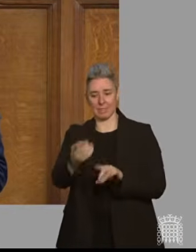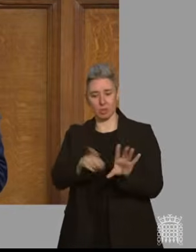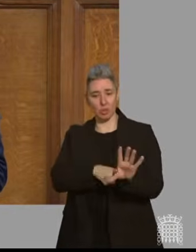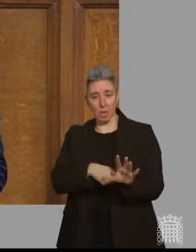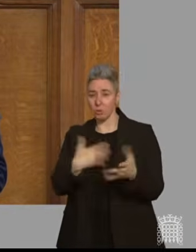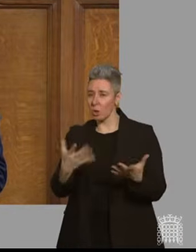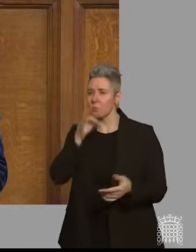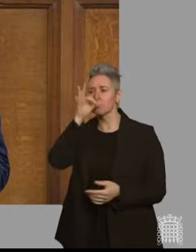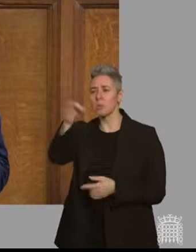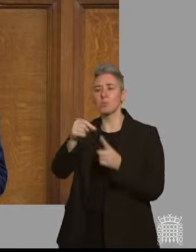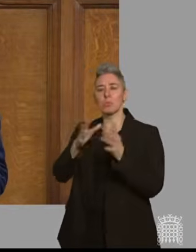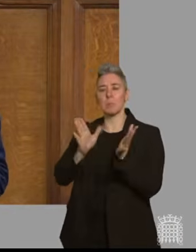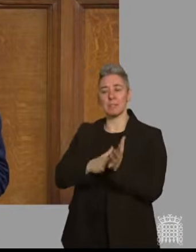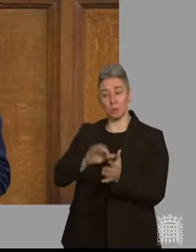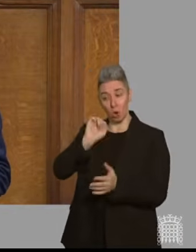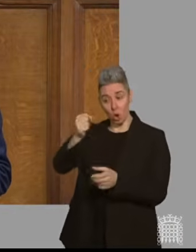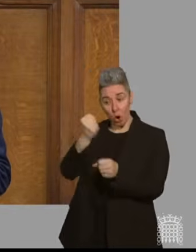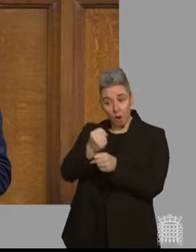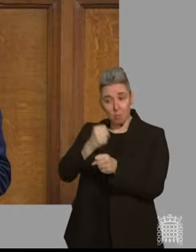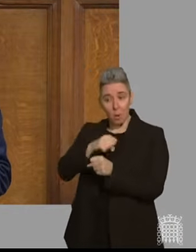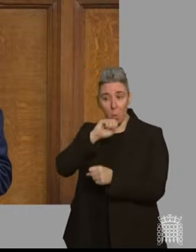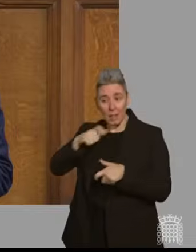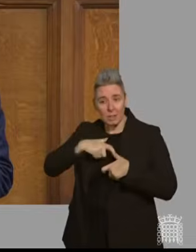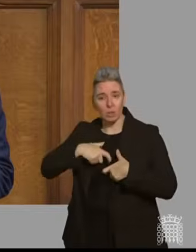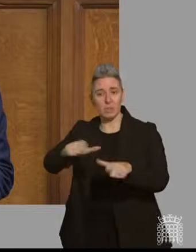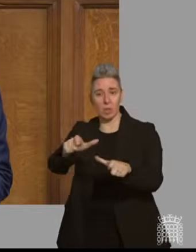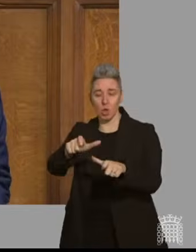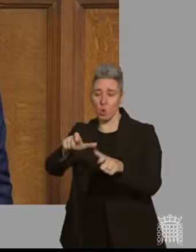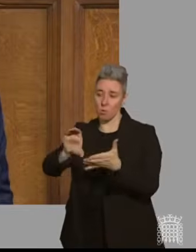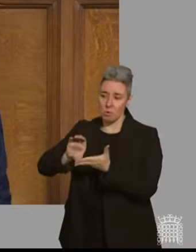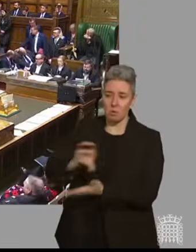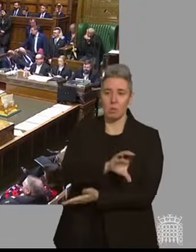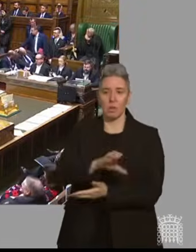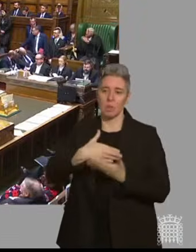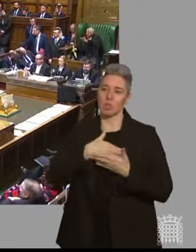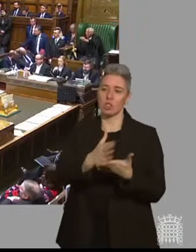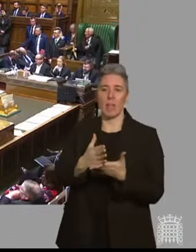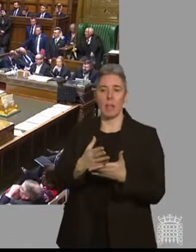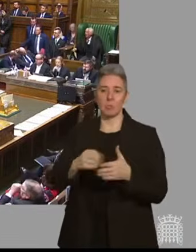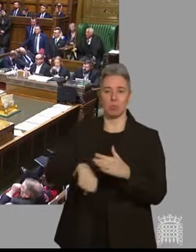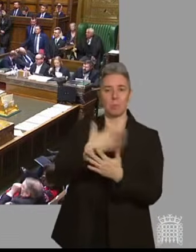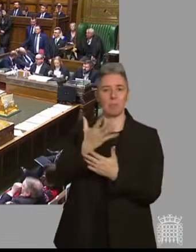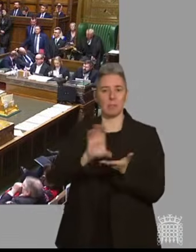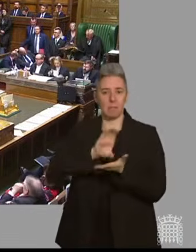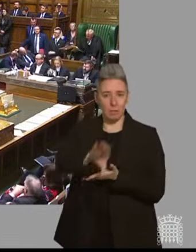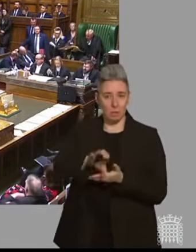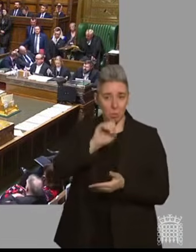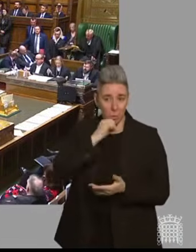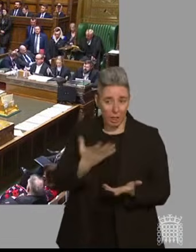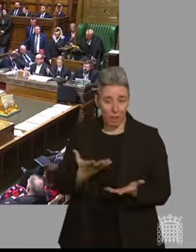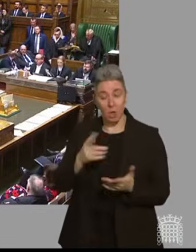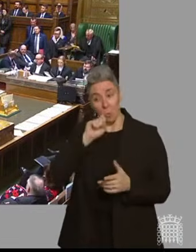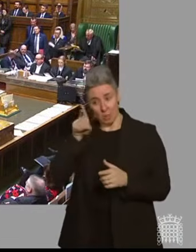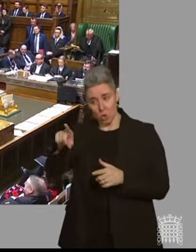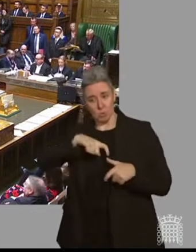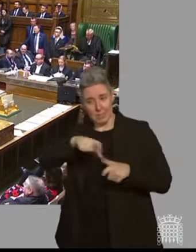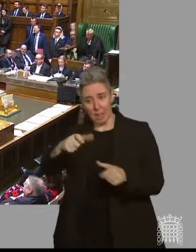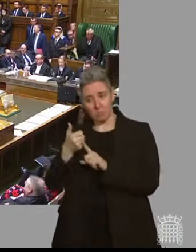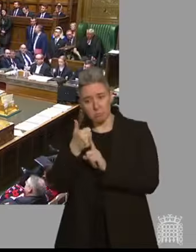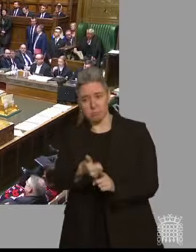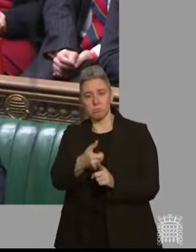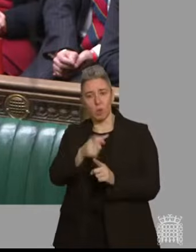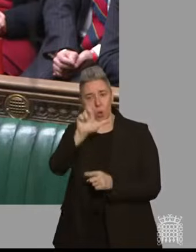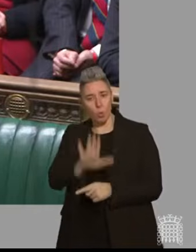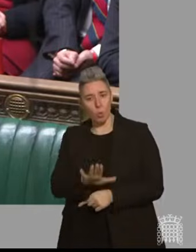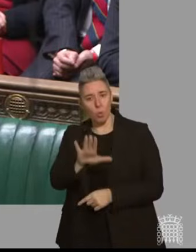shared prosperity funding and continue to provide the support the Cornish economy needs? Prime Minister. It was great to visit my honourable friend the other